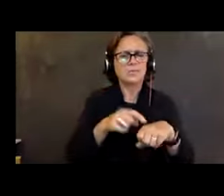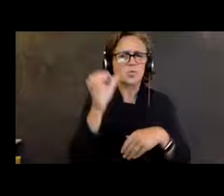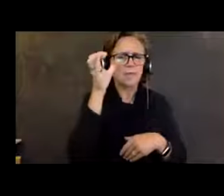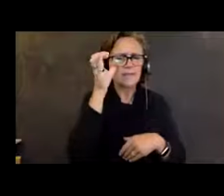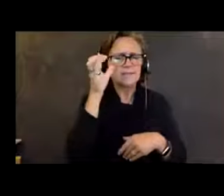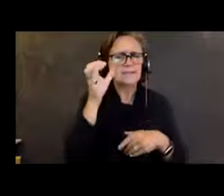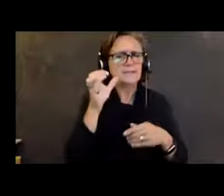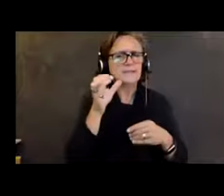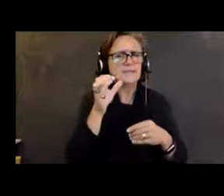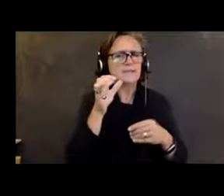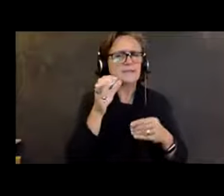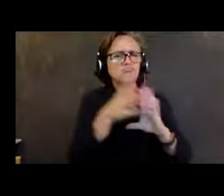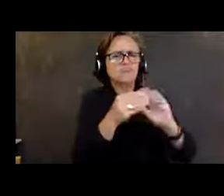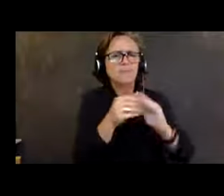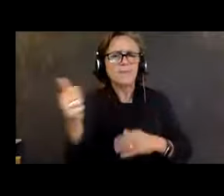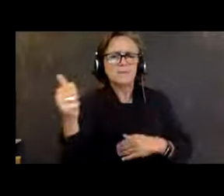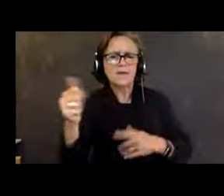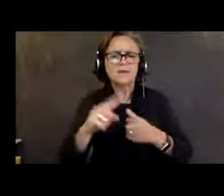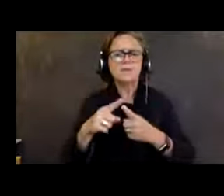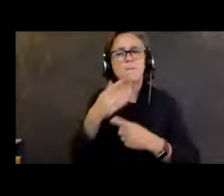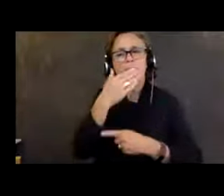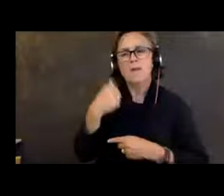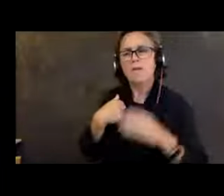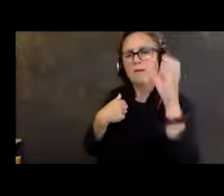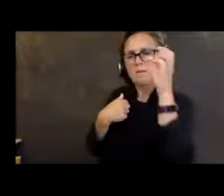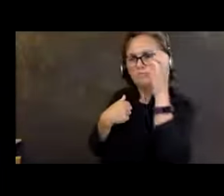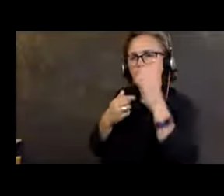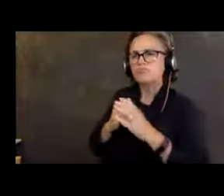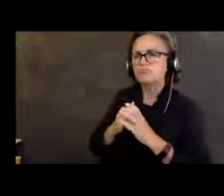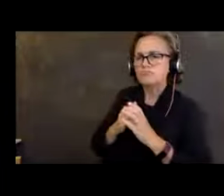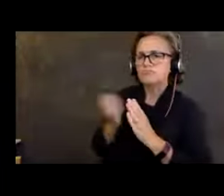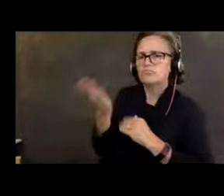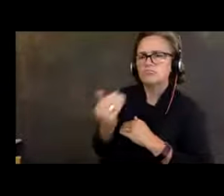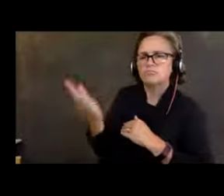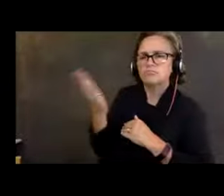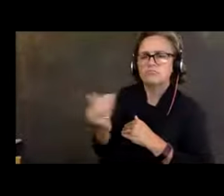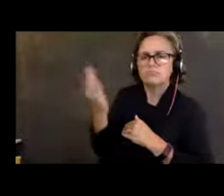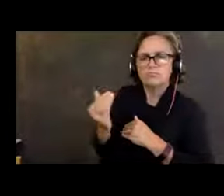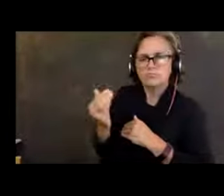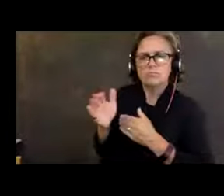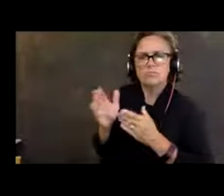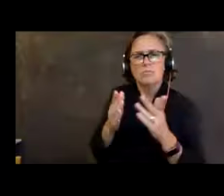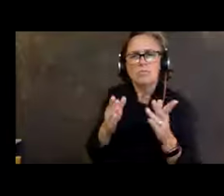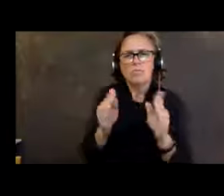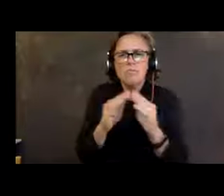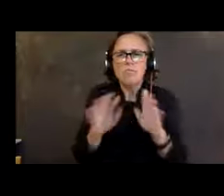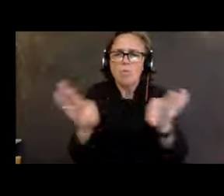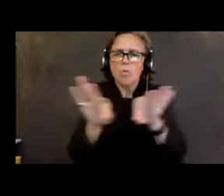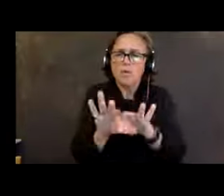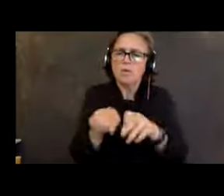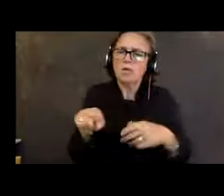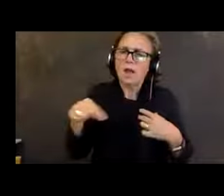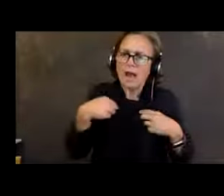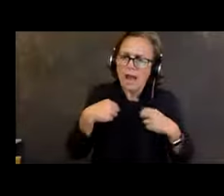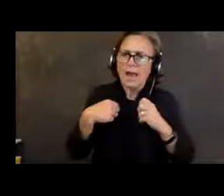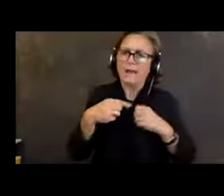discussion. We also want to watch for changes in our child's behavior, because much of I